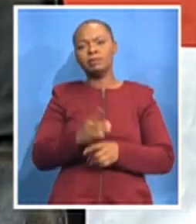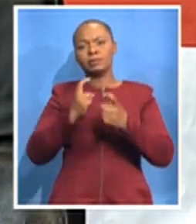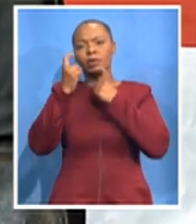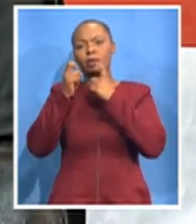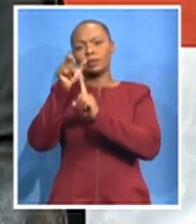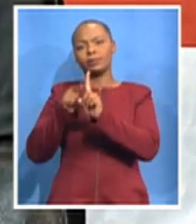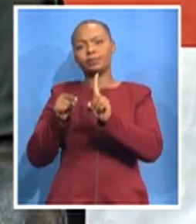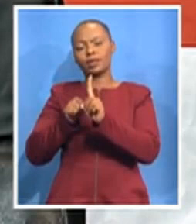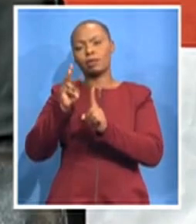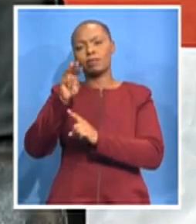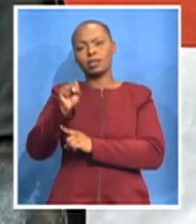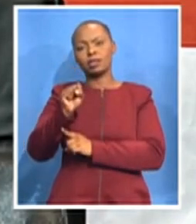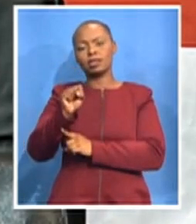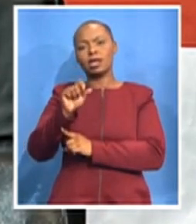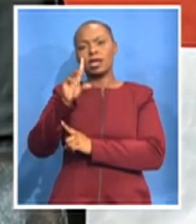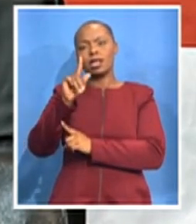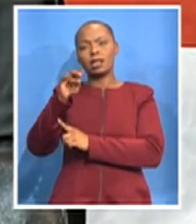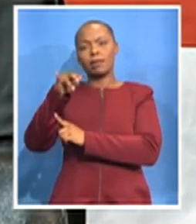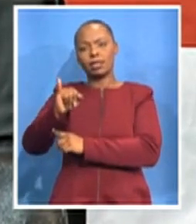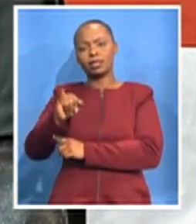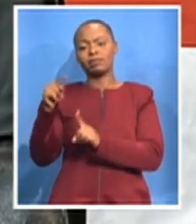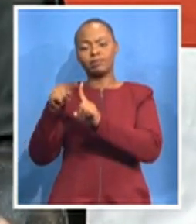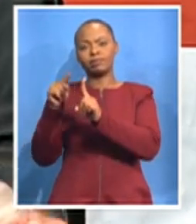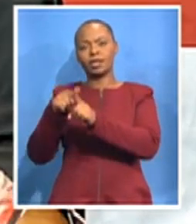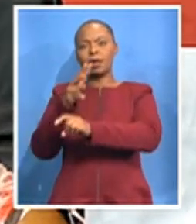is the managing director of